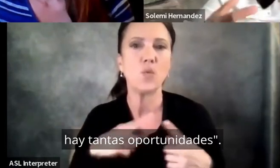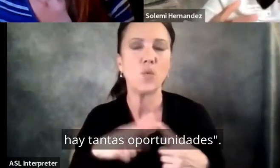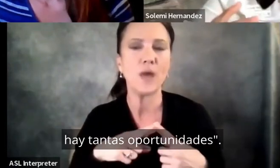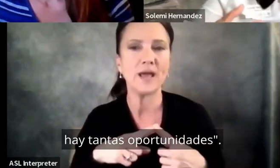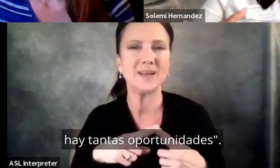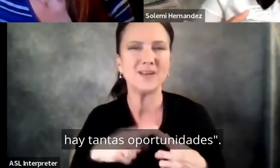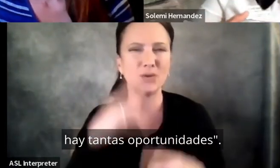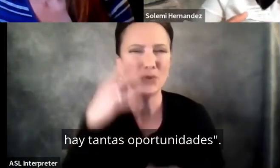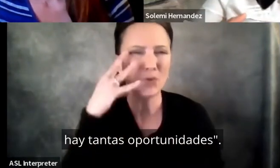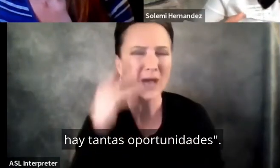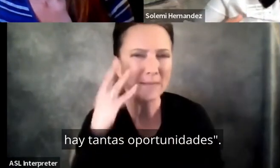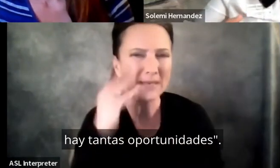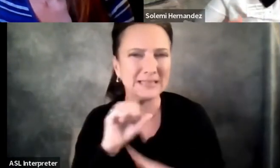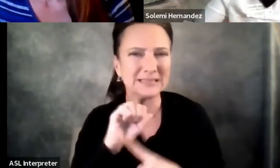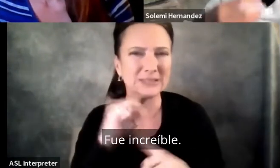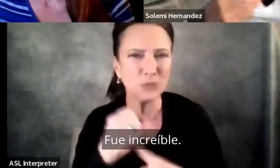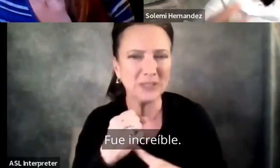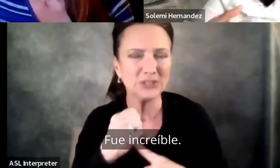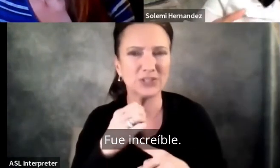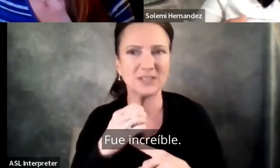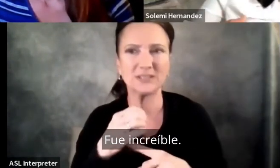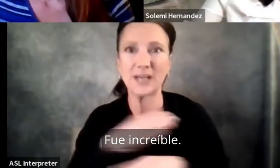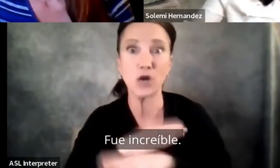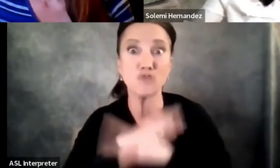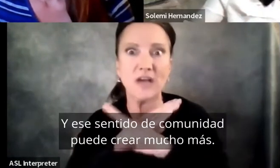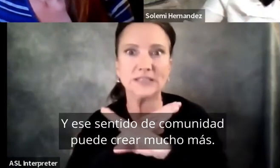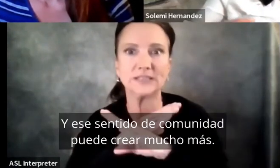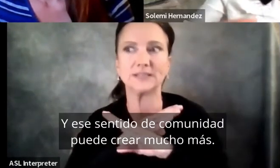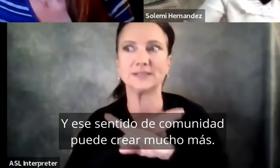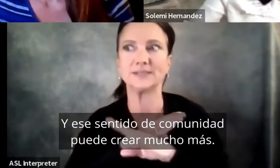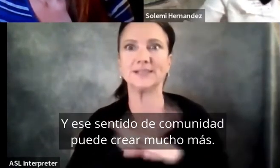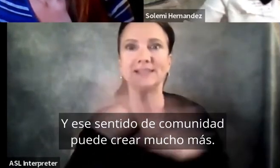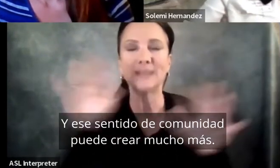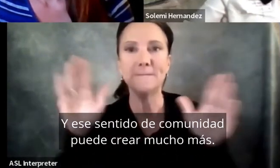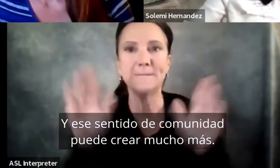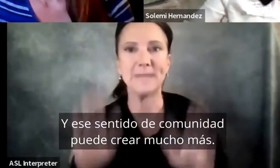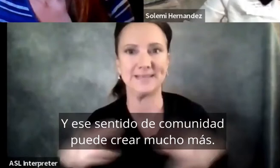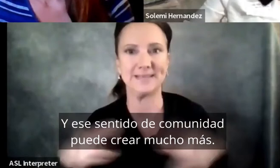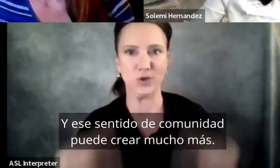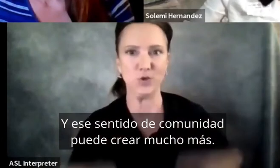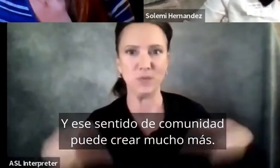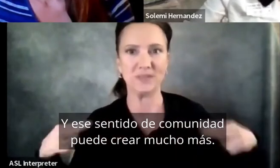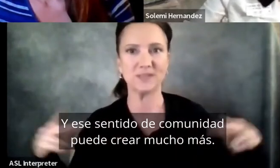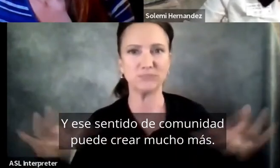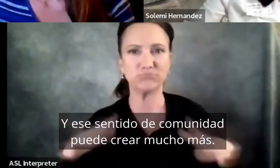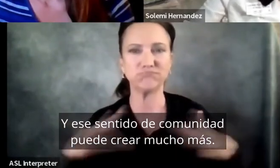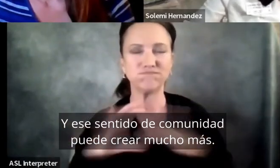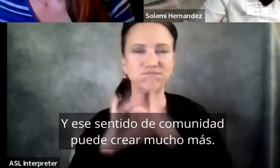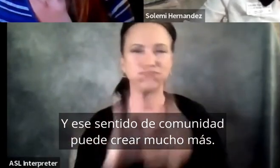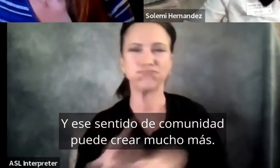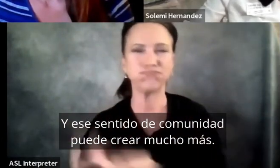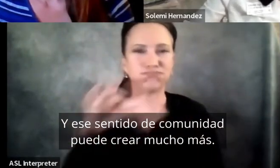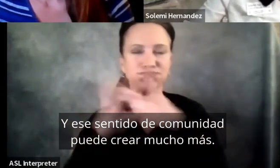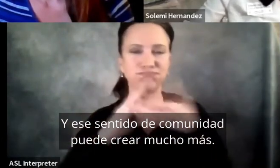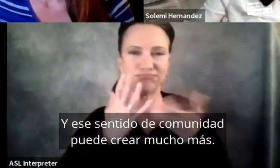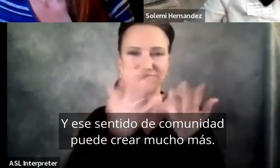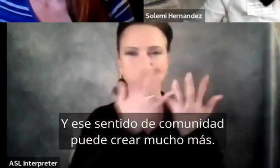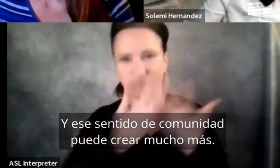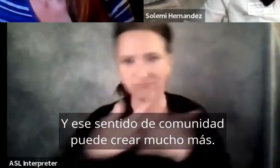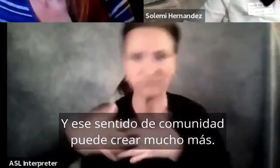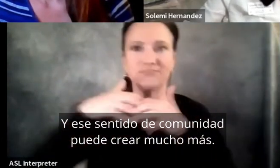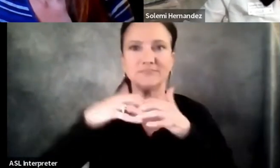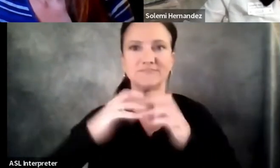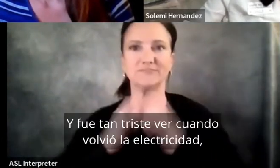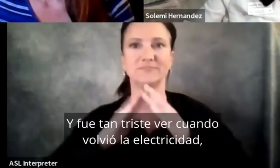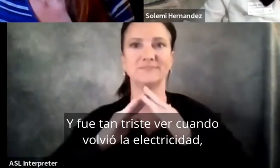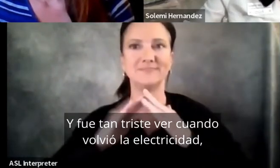there's so many opportunities. It was amazing. And that sense of community can create so